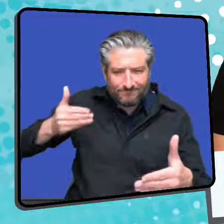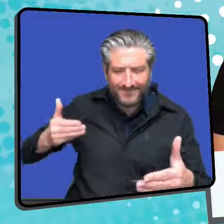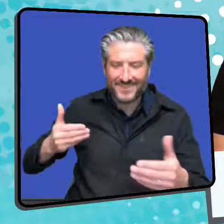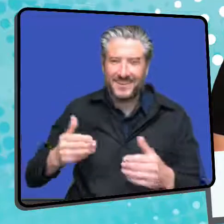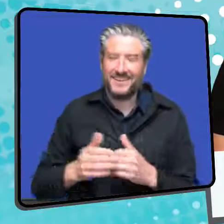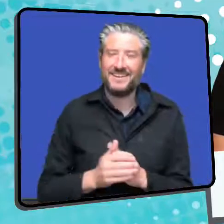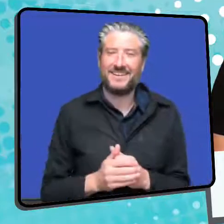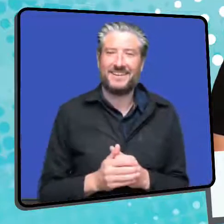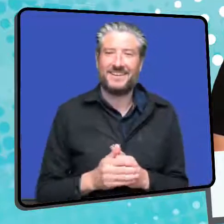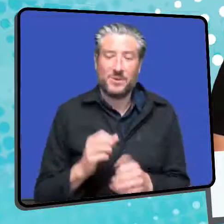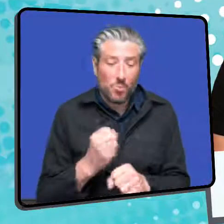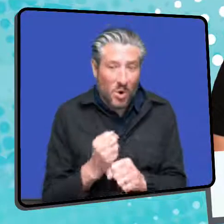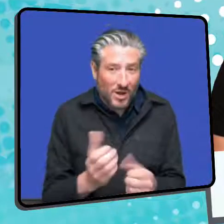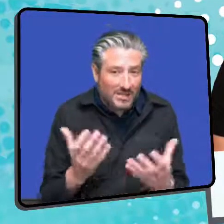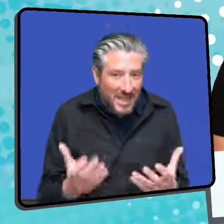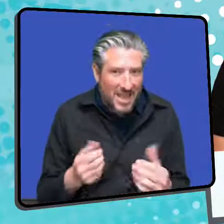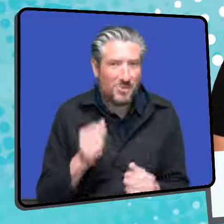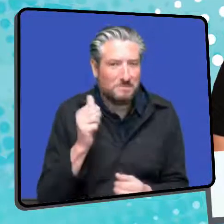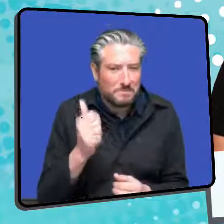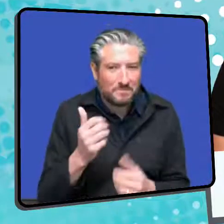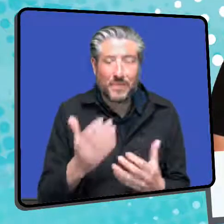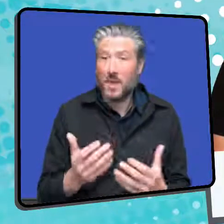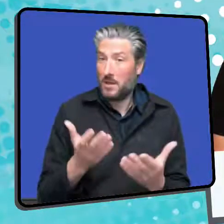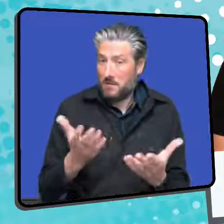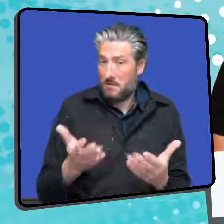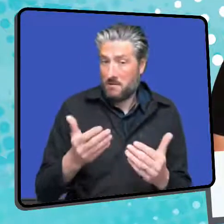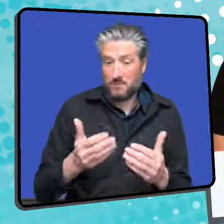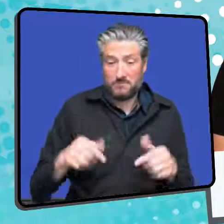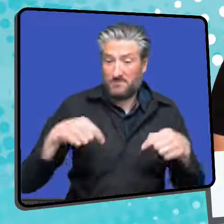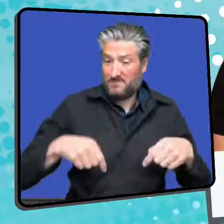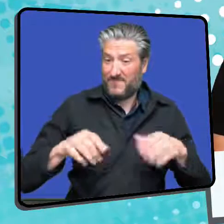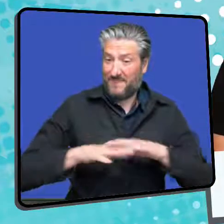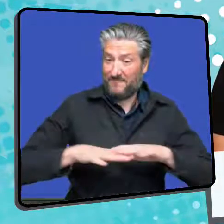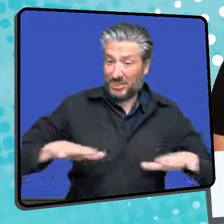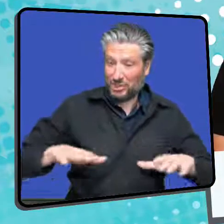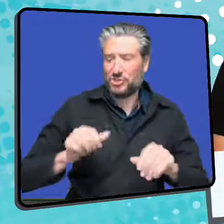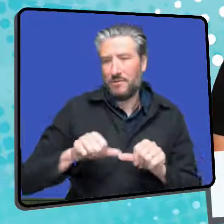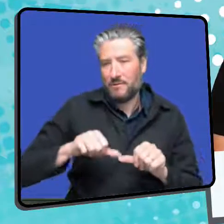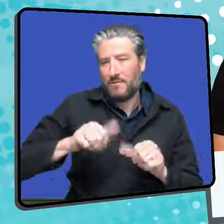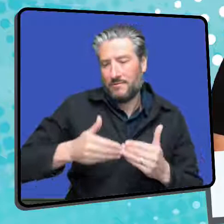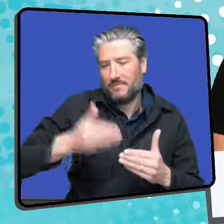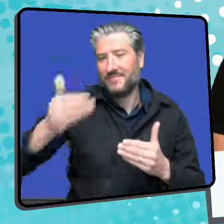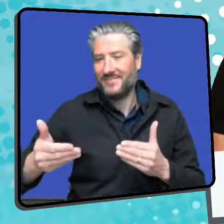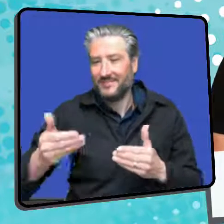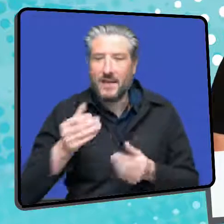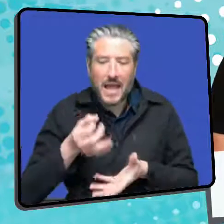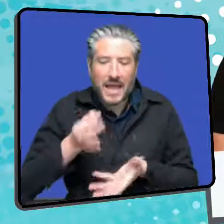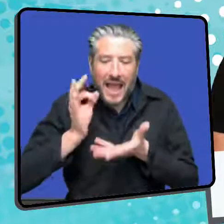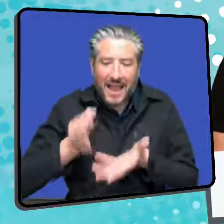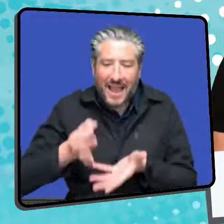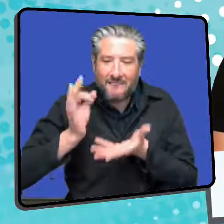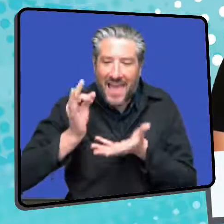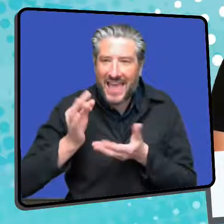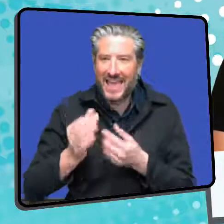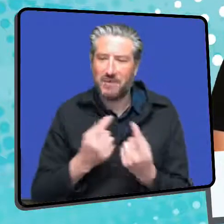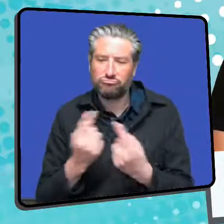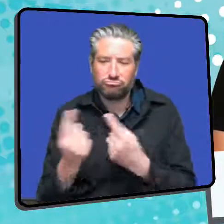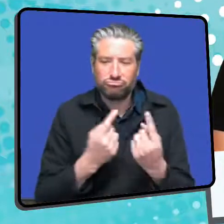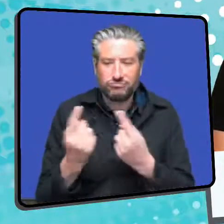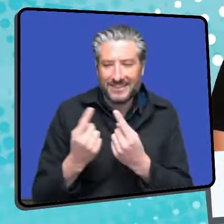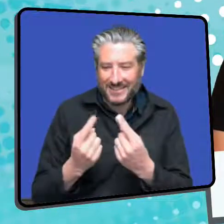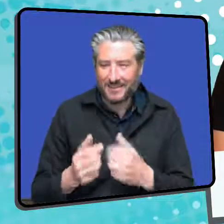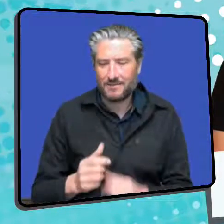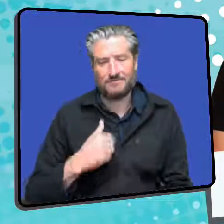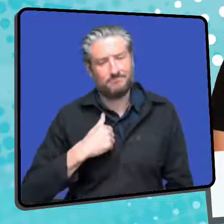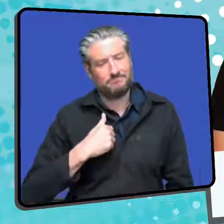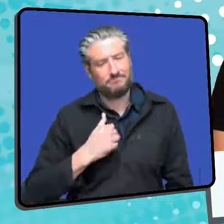as we always say, join us in the cafe afterwards and we can ask a few more questions. Absolutely. And it's a pleasure to be here and to get to see